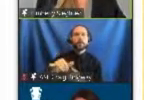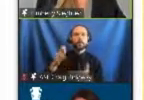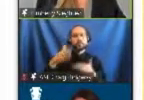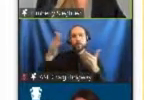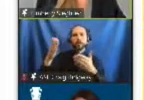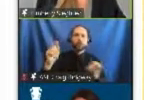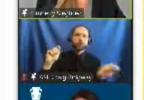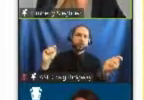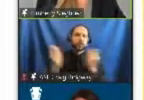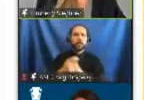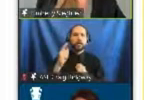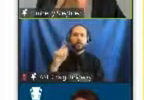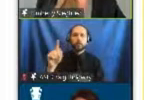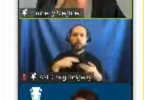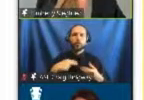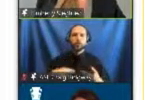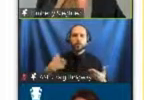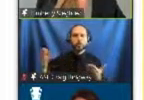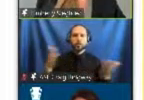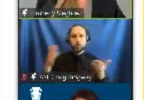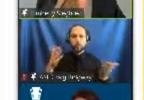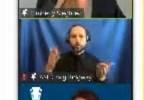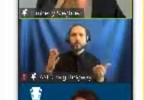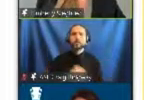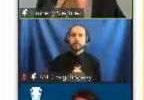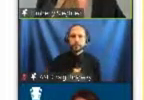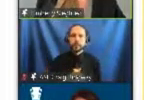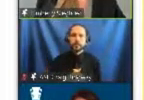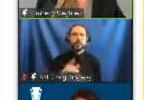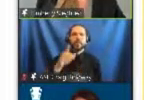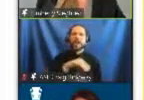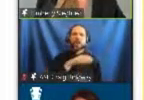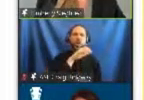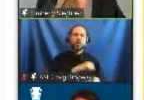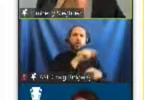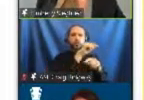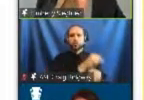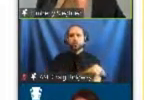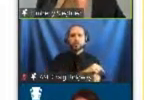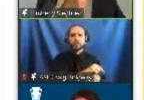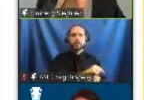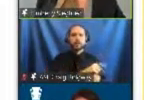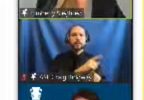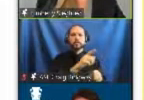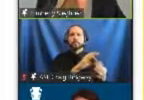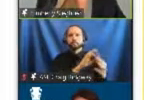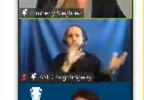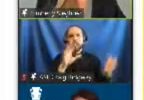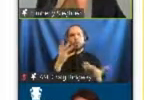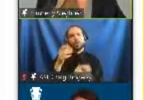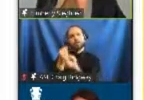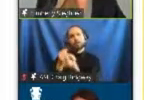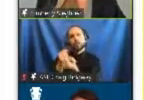human service delivery. In contrast to the traditional model of service delivery, their vision was to support adults